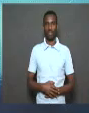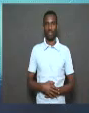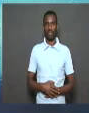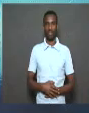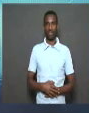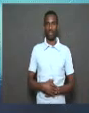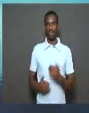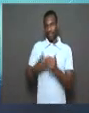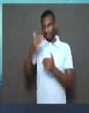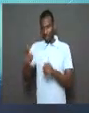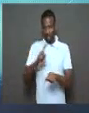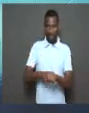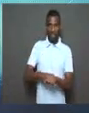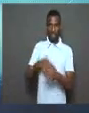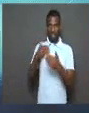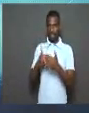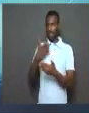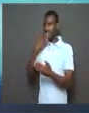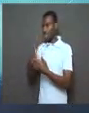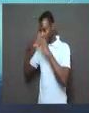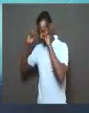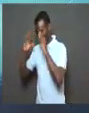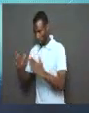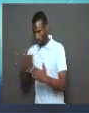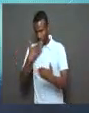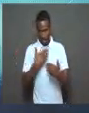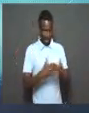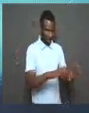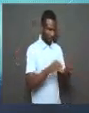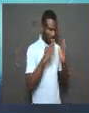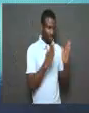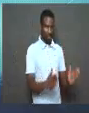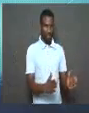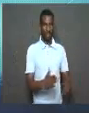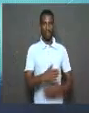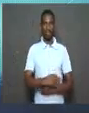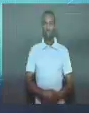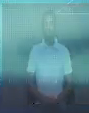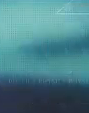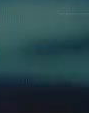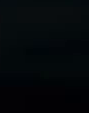Until next time, thank you, teacher. Thank you, students.